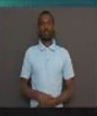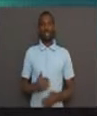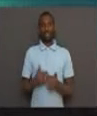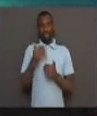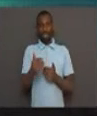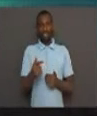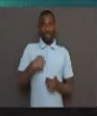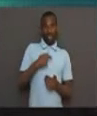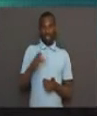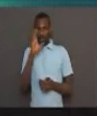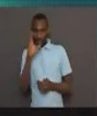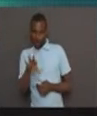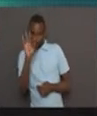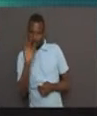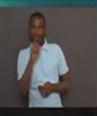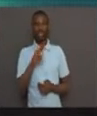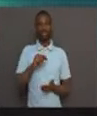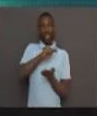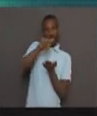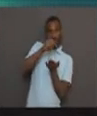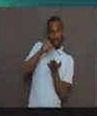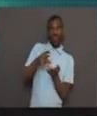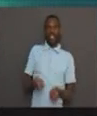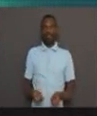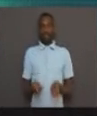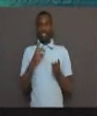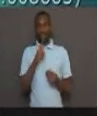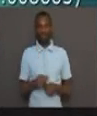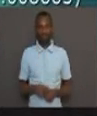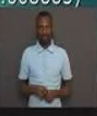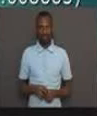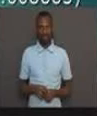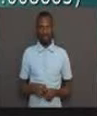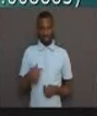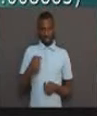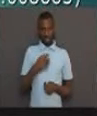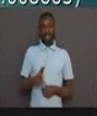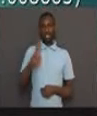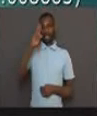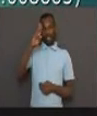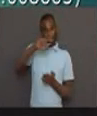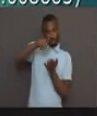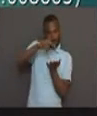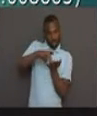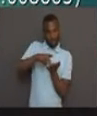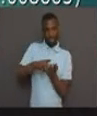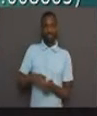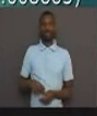Next, we find the nucleonic mass. We have 6 protons at